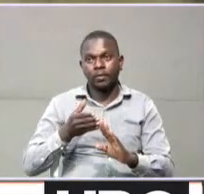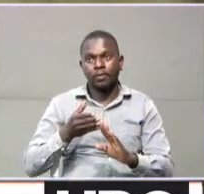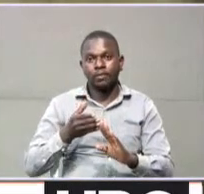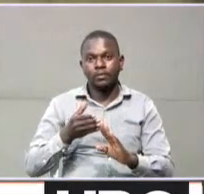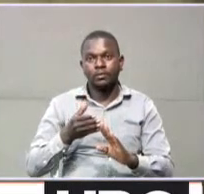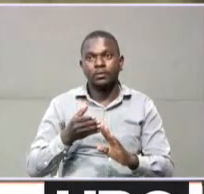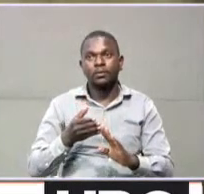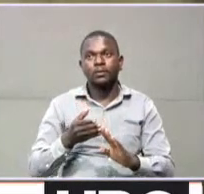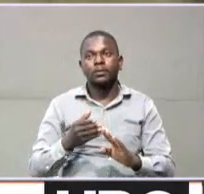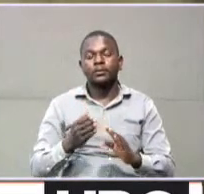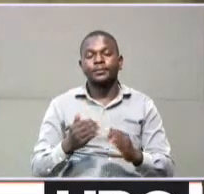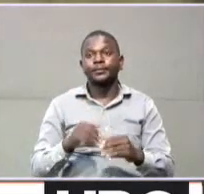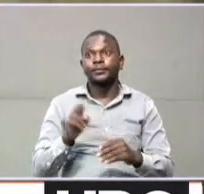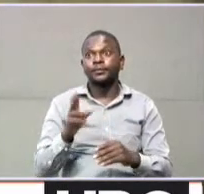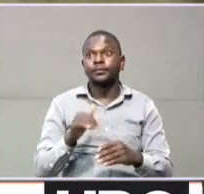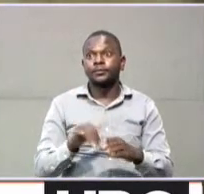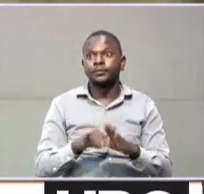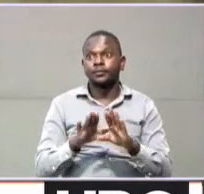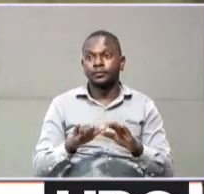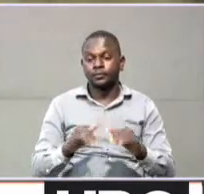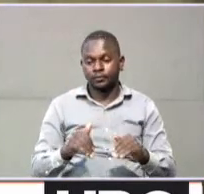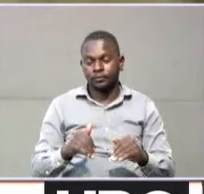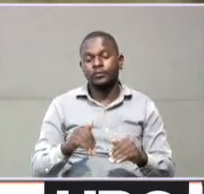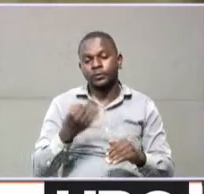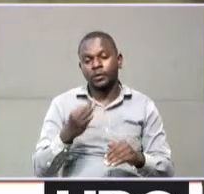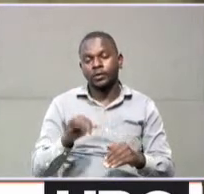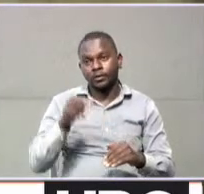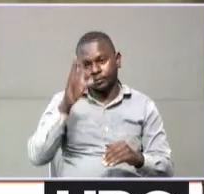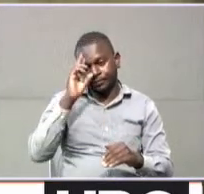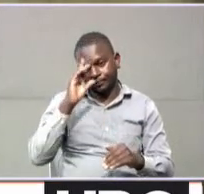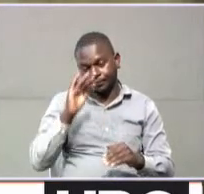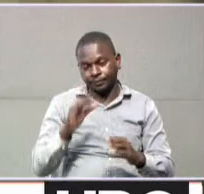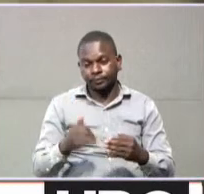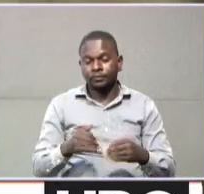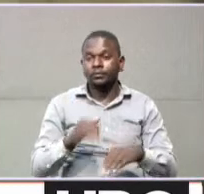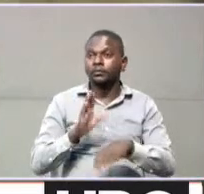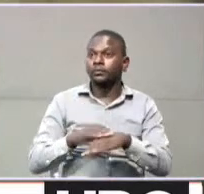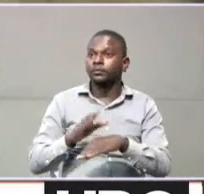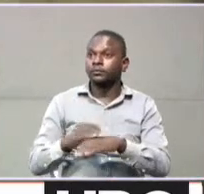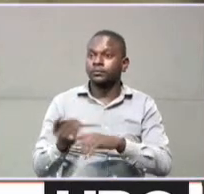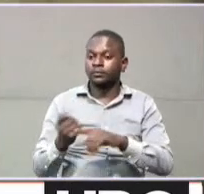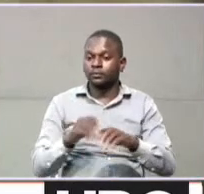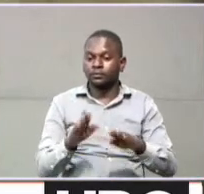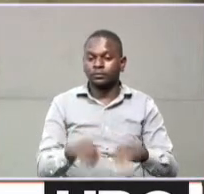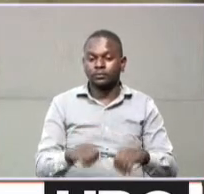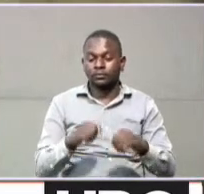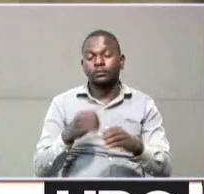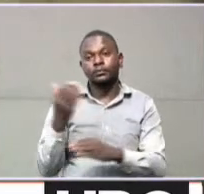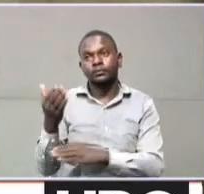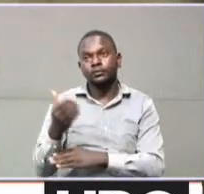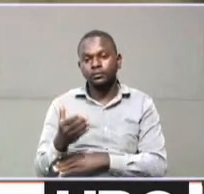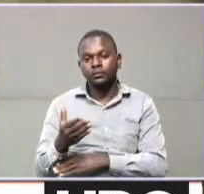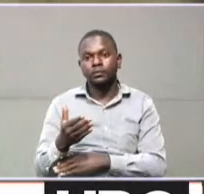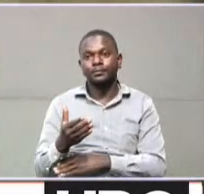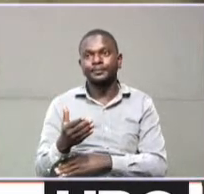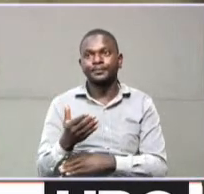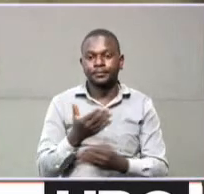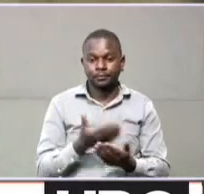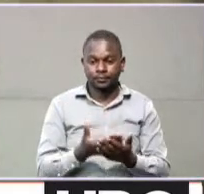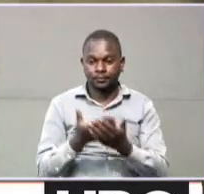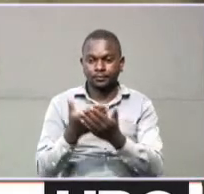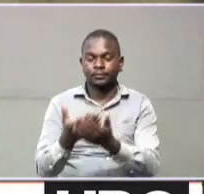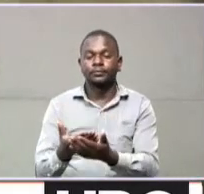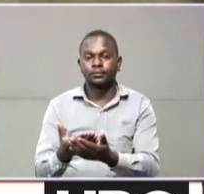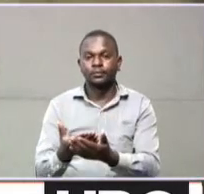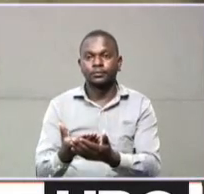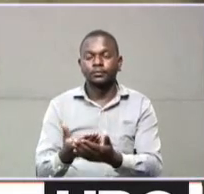uh corrects if you remember and that's why i was quoting chairman here i remember the minister table laid on